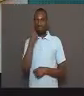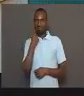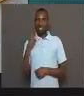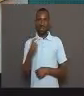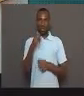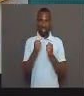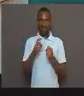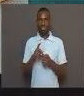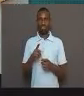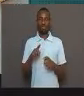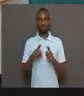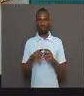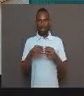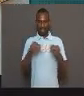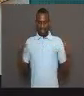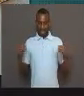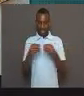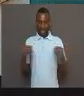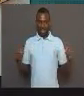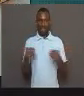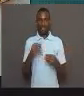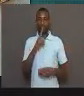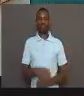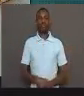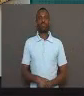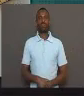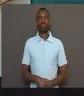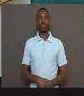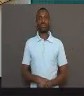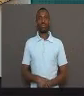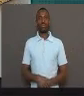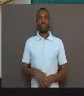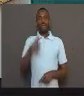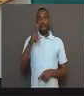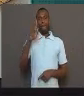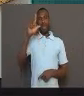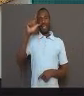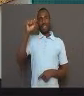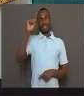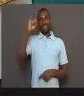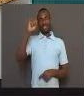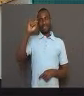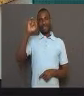An elastic deformation is essentially temporary.